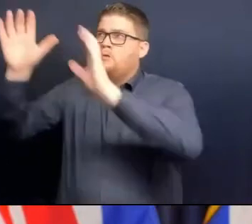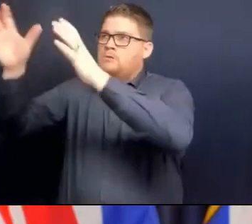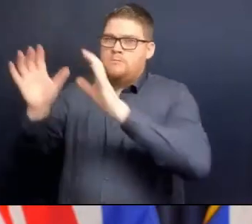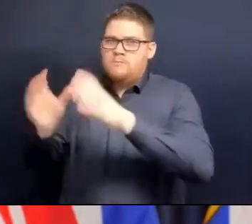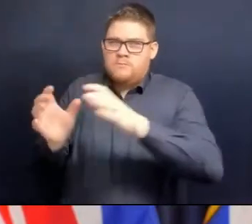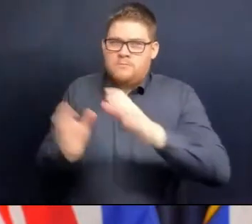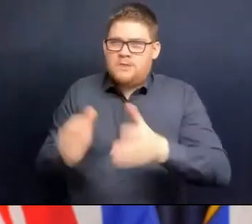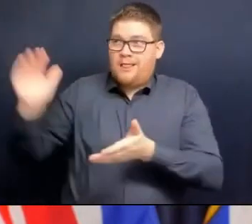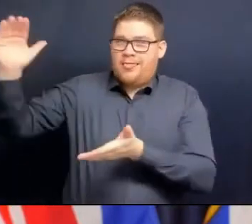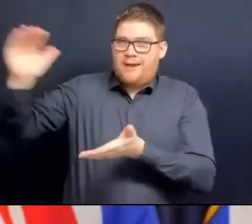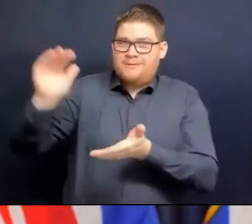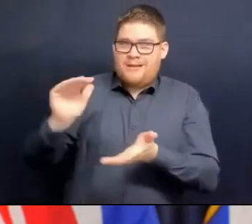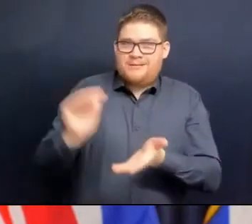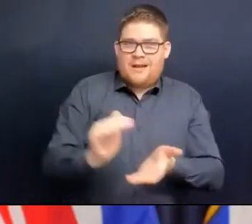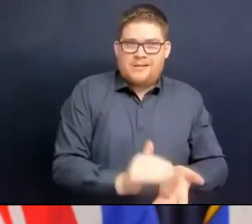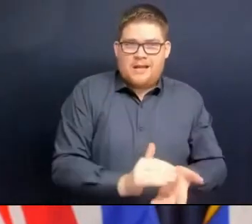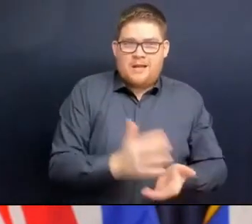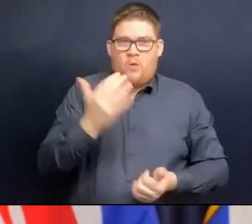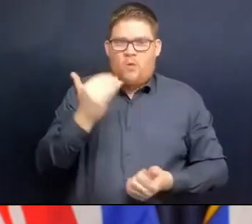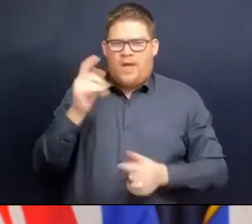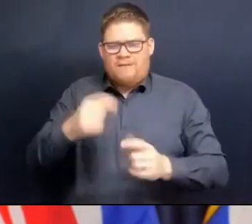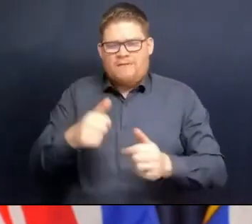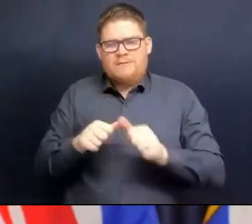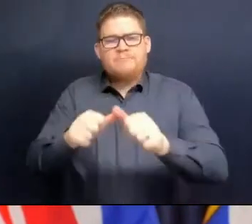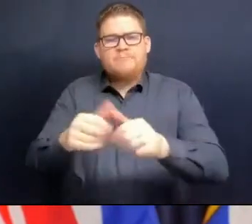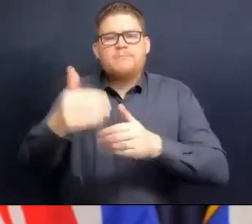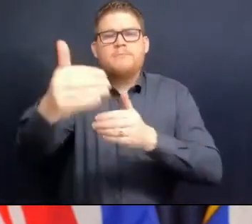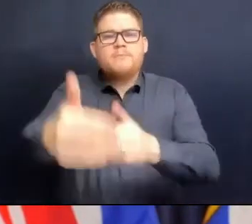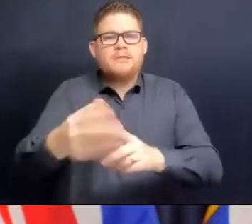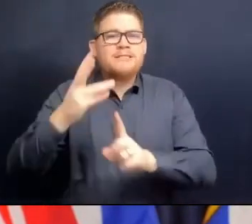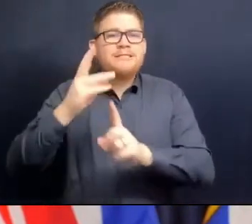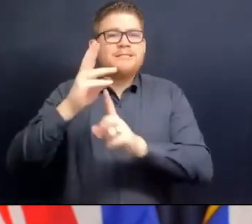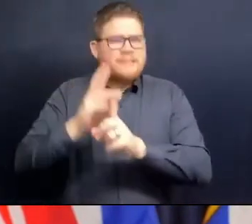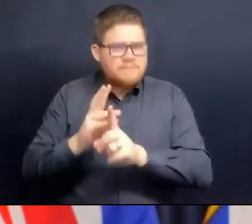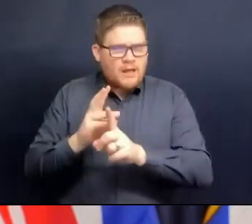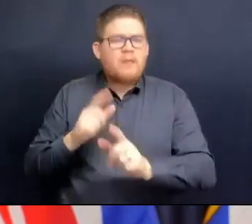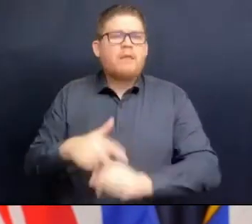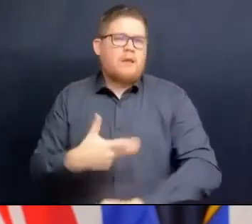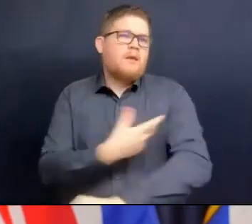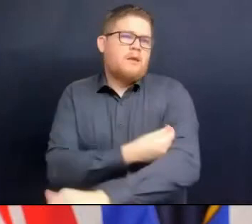age categories, partly because of the six-month criteria, partly because